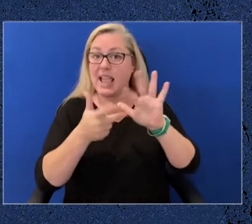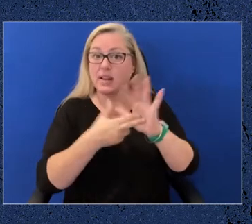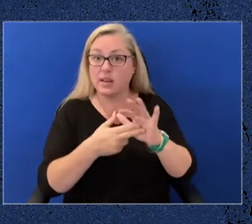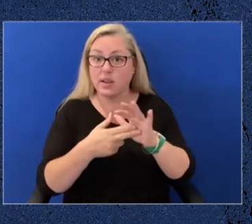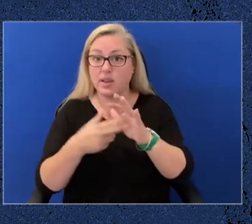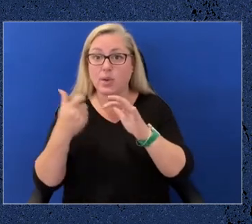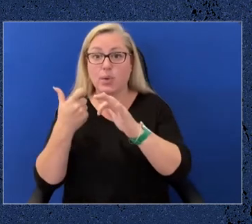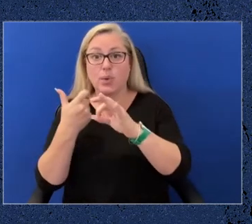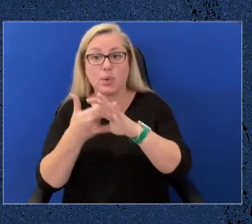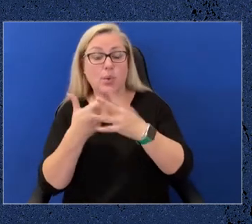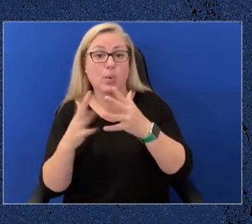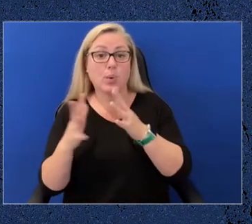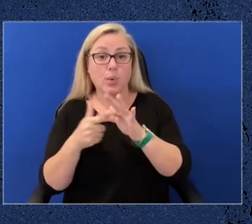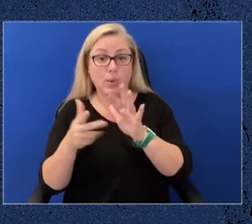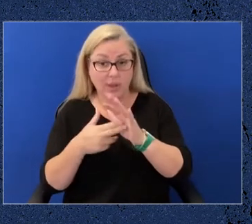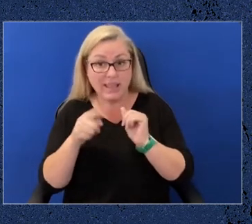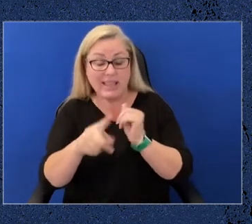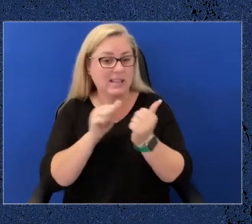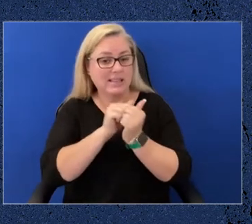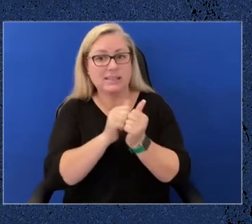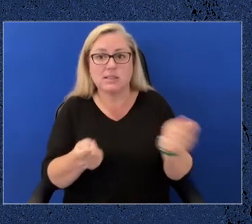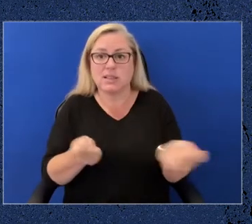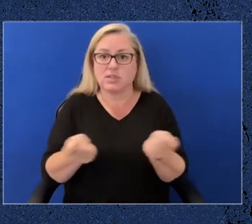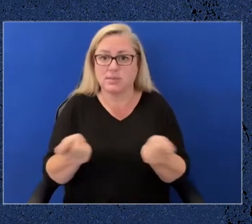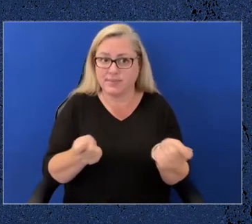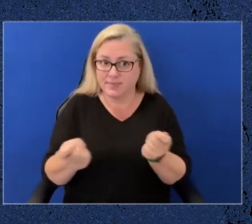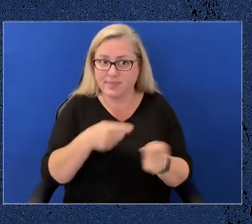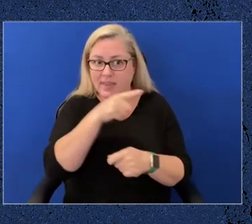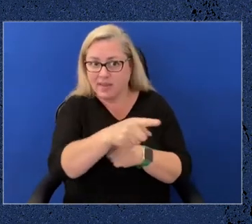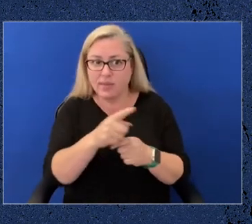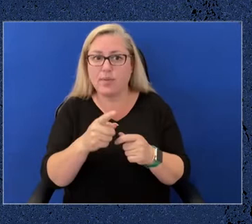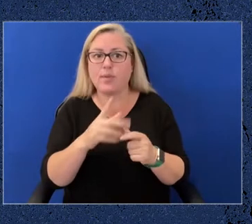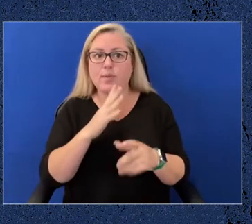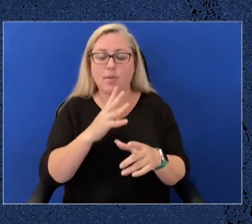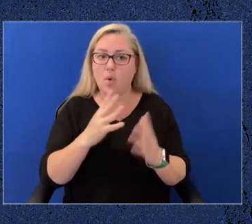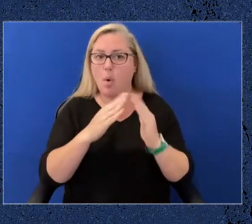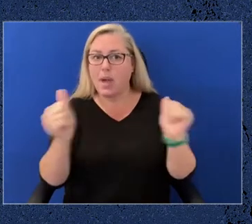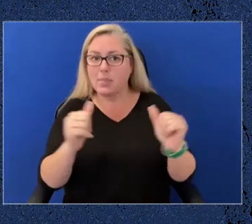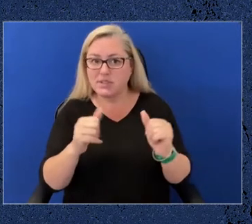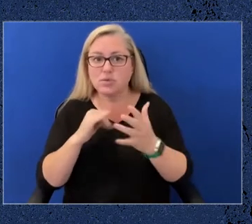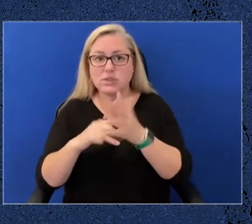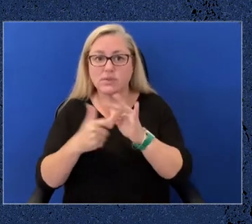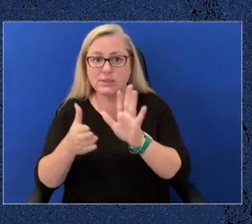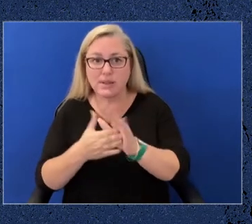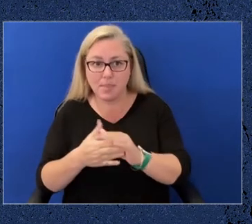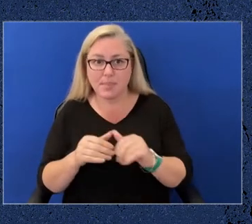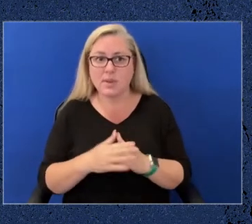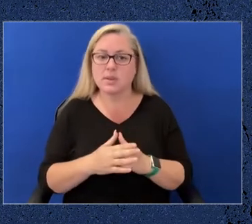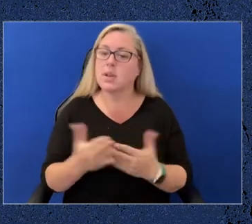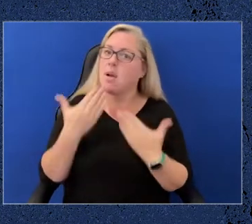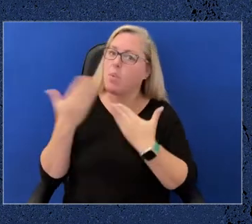the Victorian Parliamentarians for STEM. Tien, if you want to say a few words of welcome. Thank you,